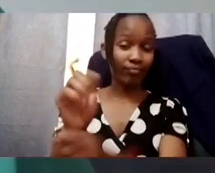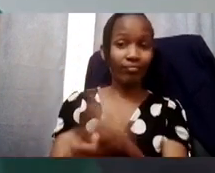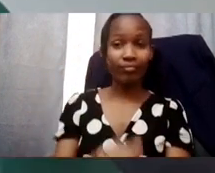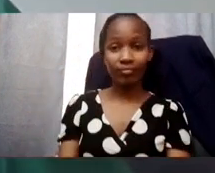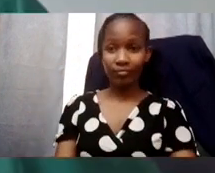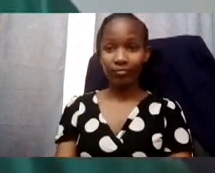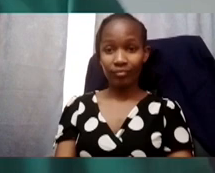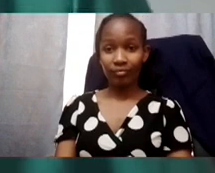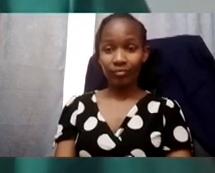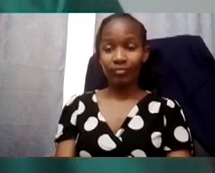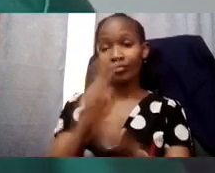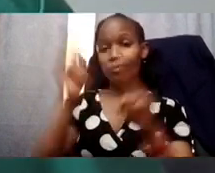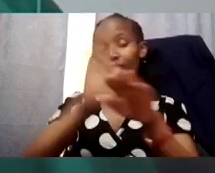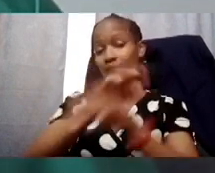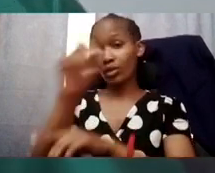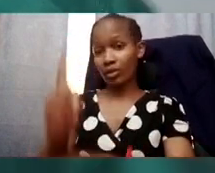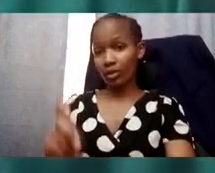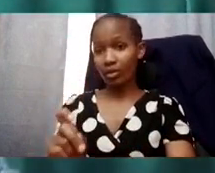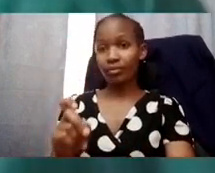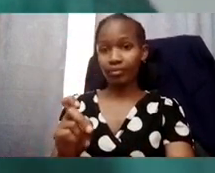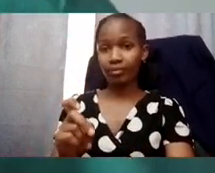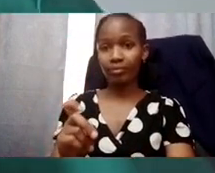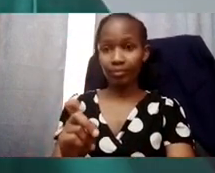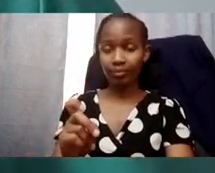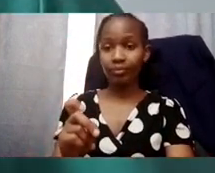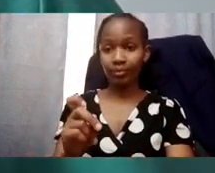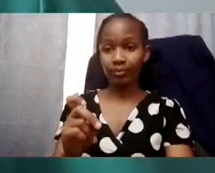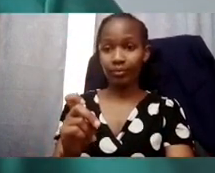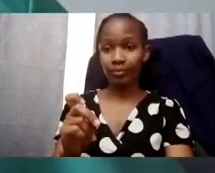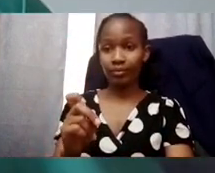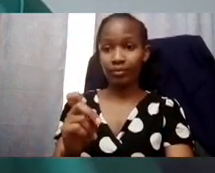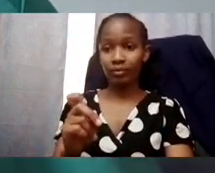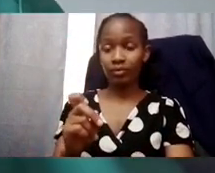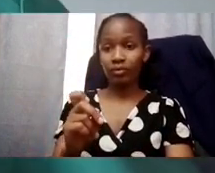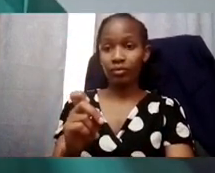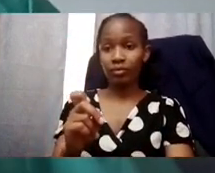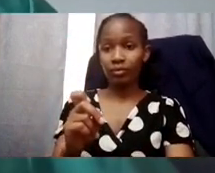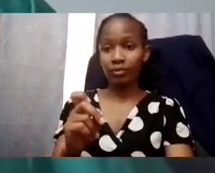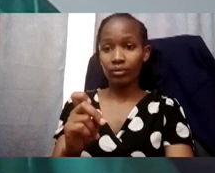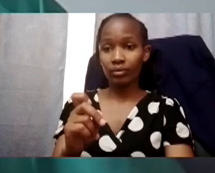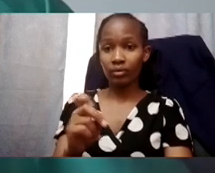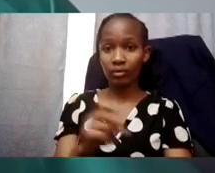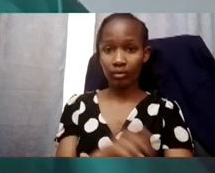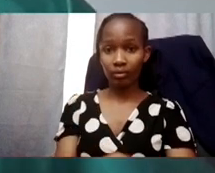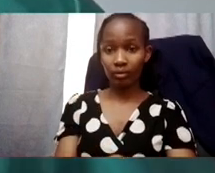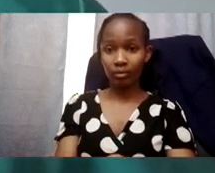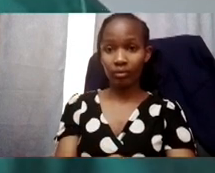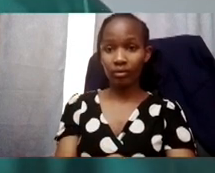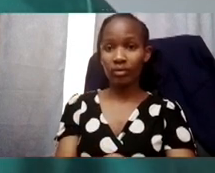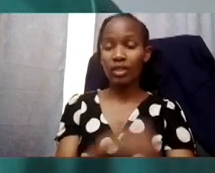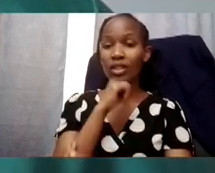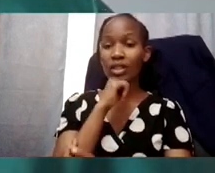Very good question, again, Chris. I mean, in all honesty, it's not very difficult